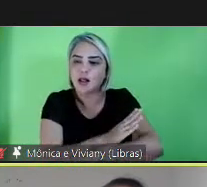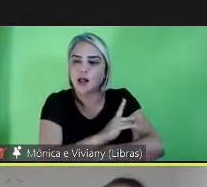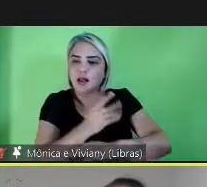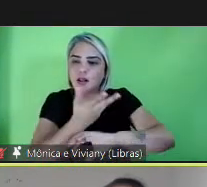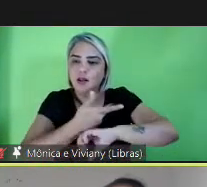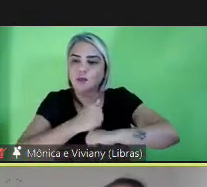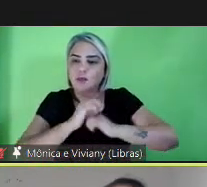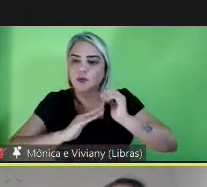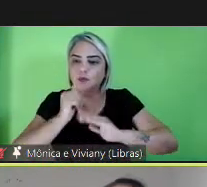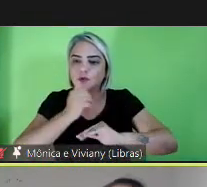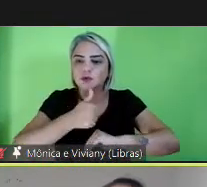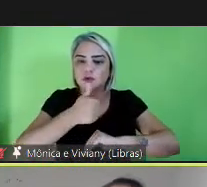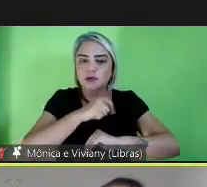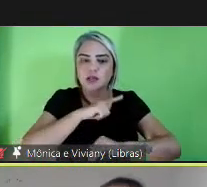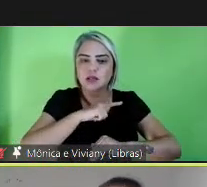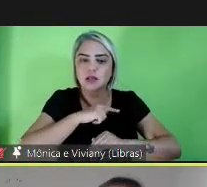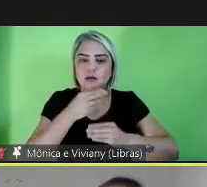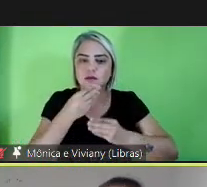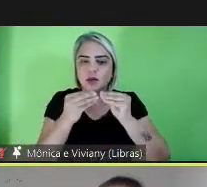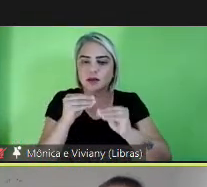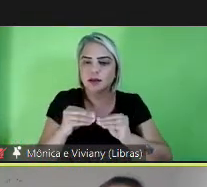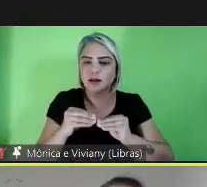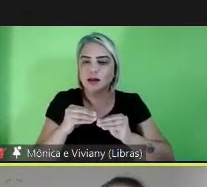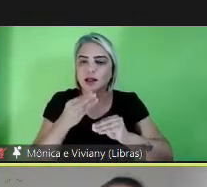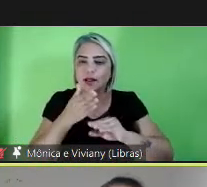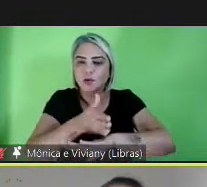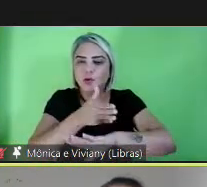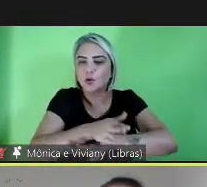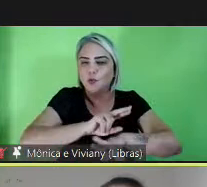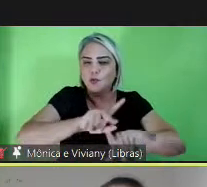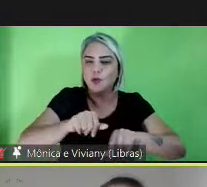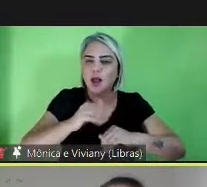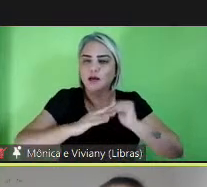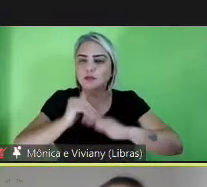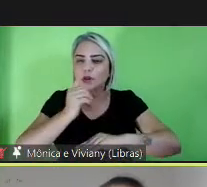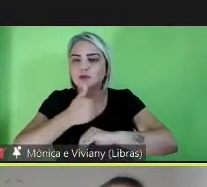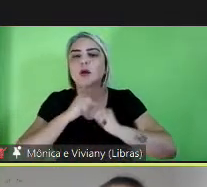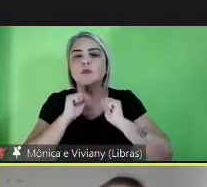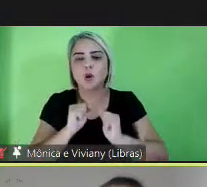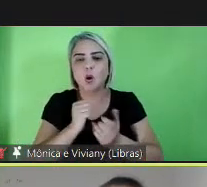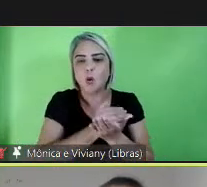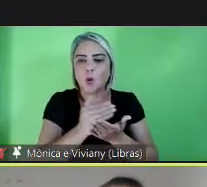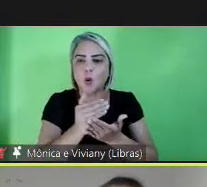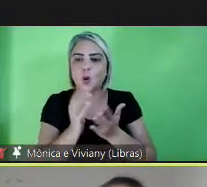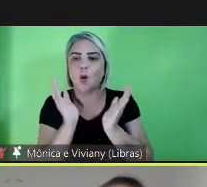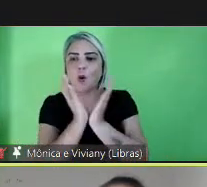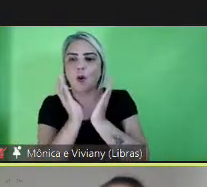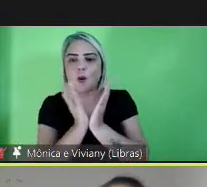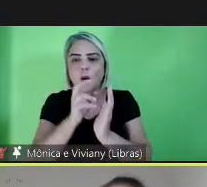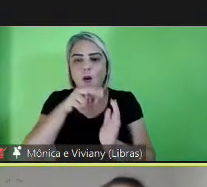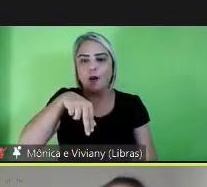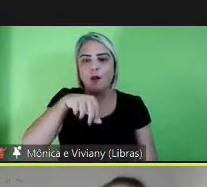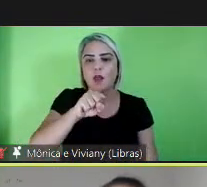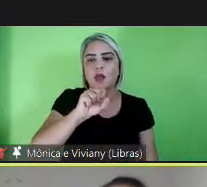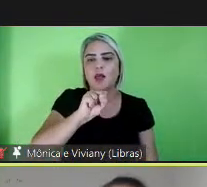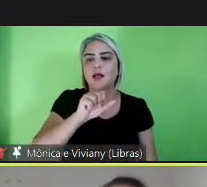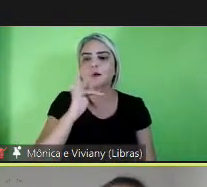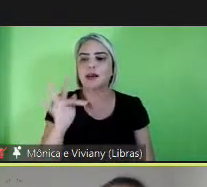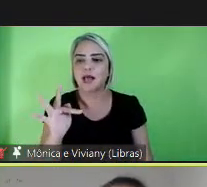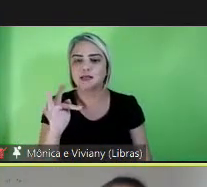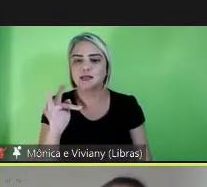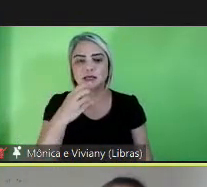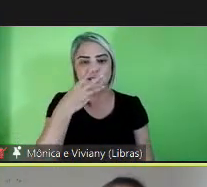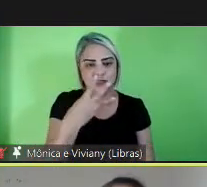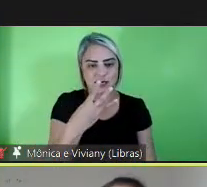of the multi-professional residency. So there was the implementation of professionals which allowed to begin the NASP team.